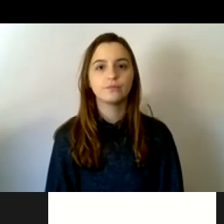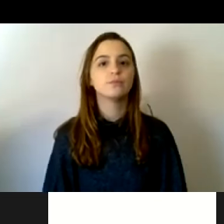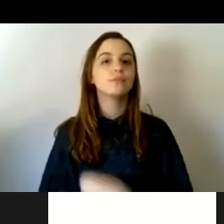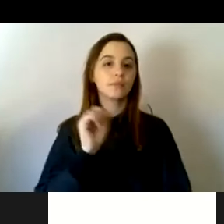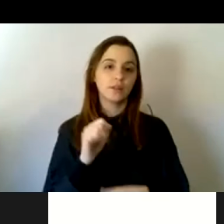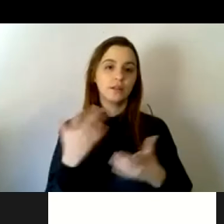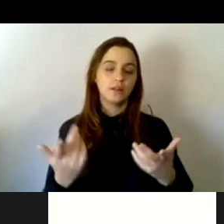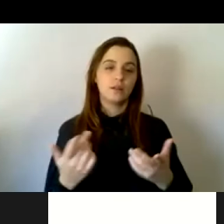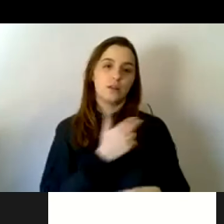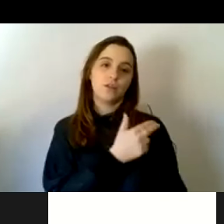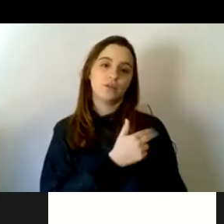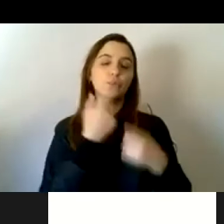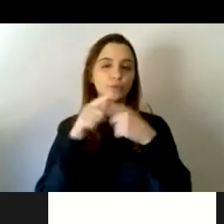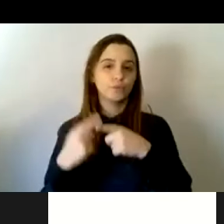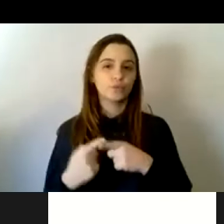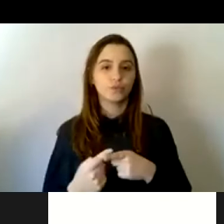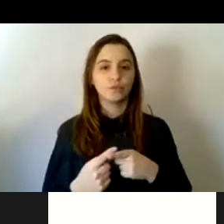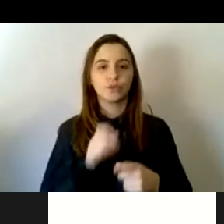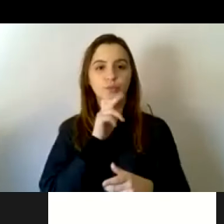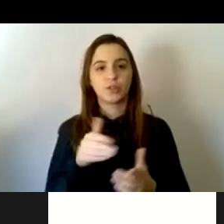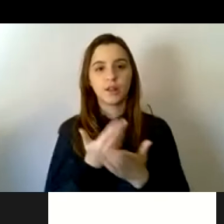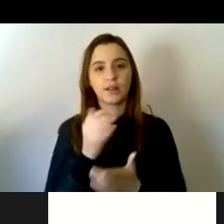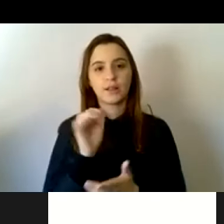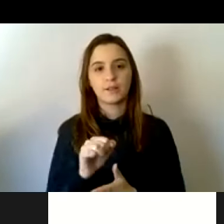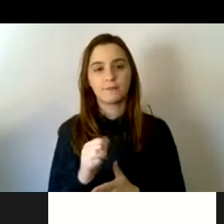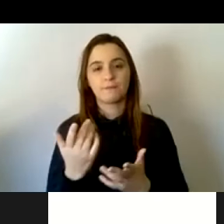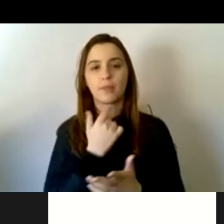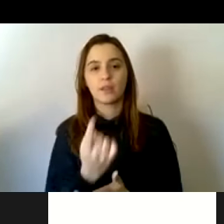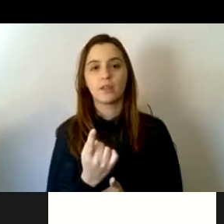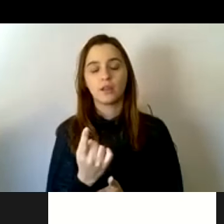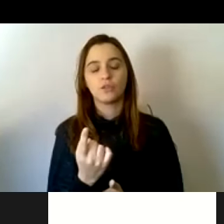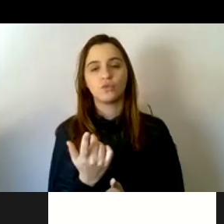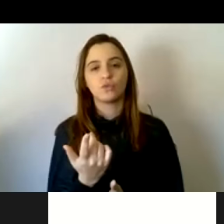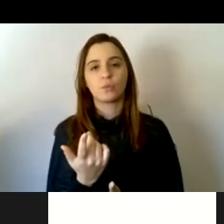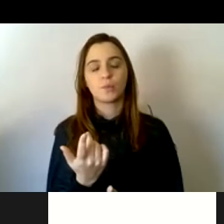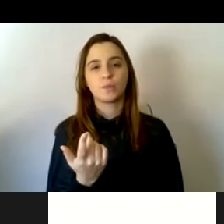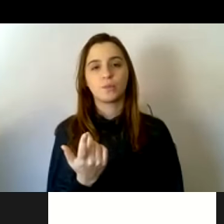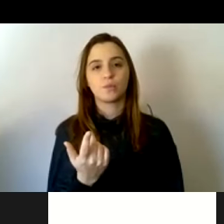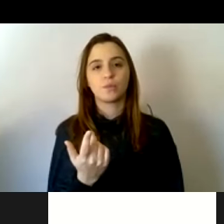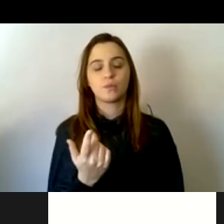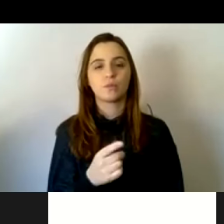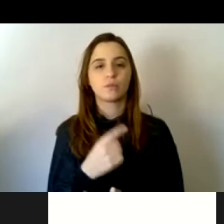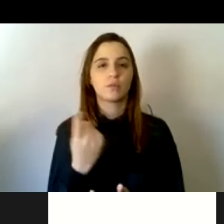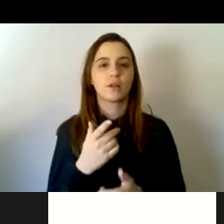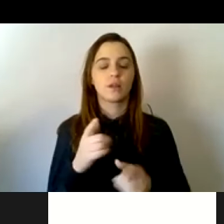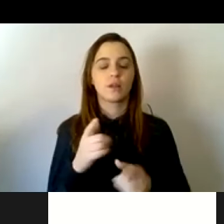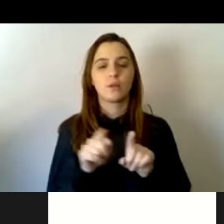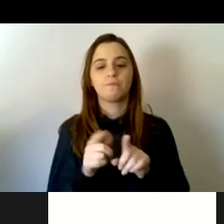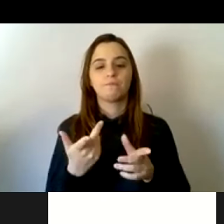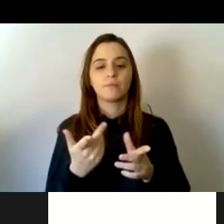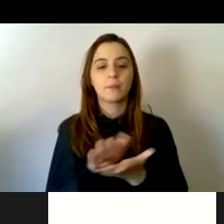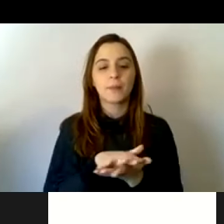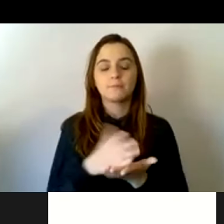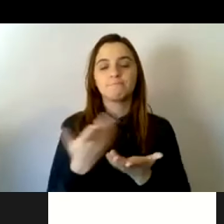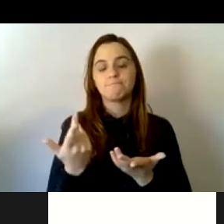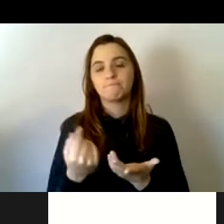to answer claims that are not founded in knowledge or science. So, I